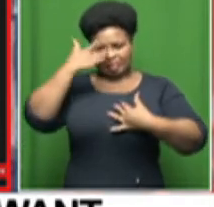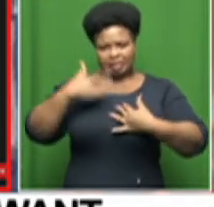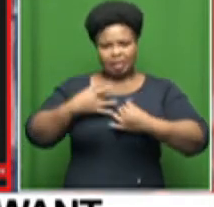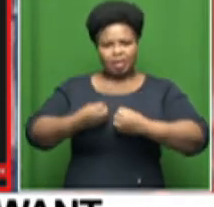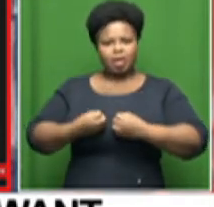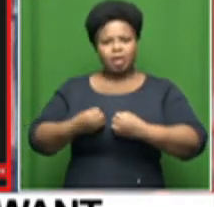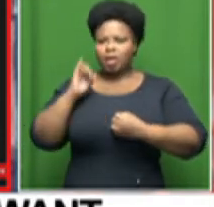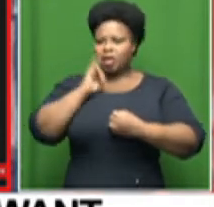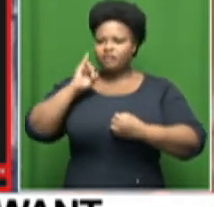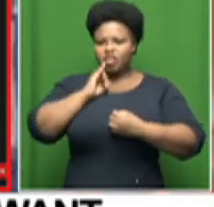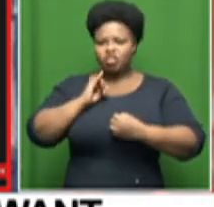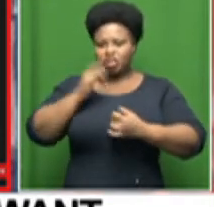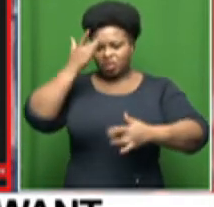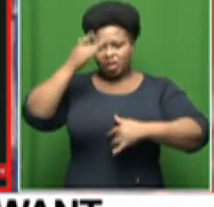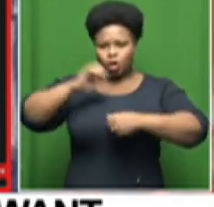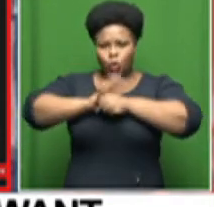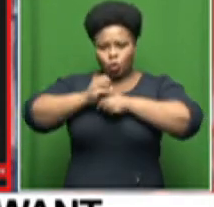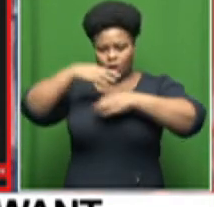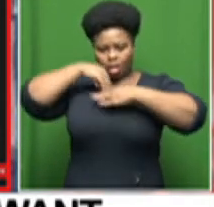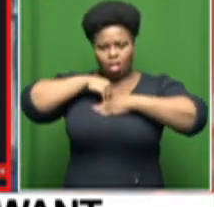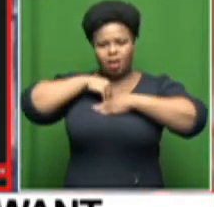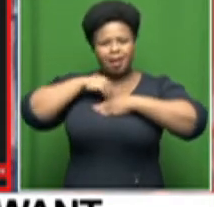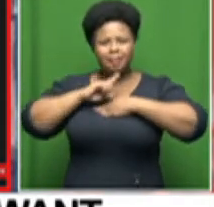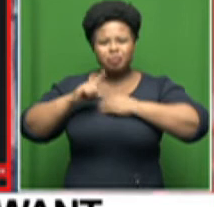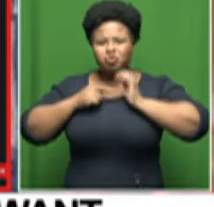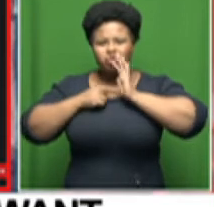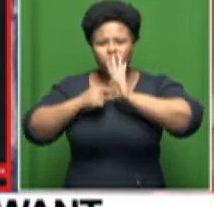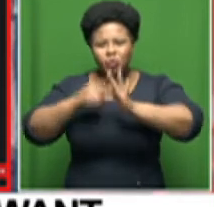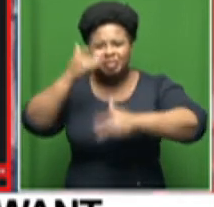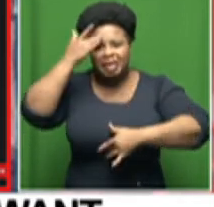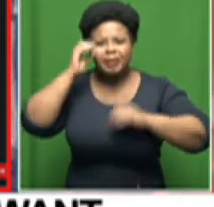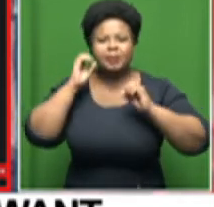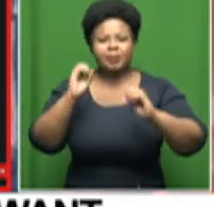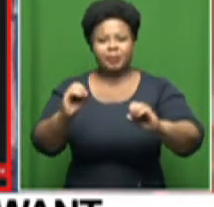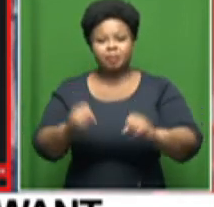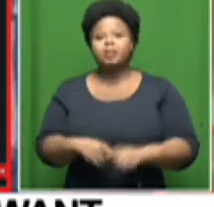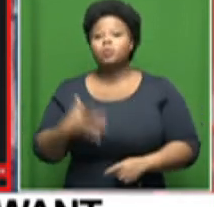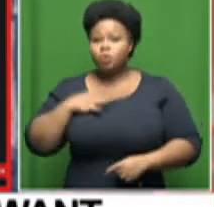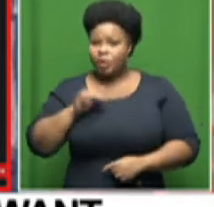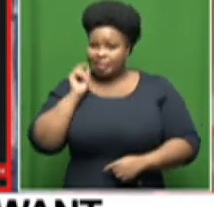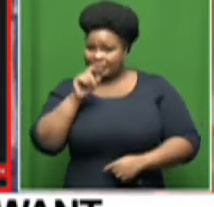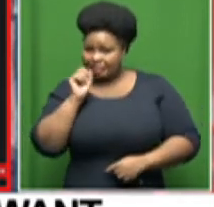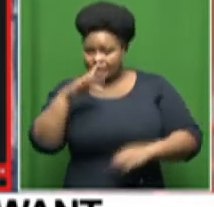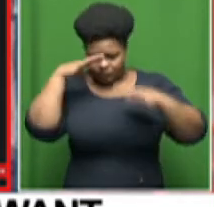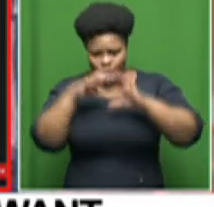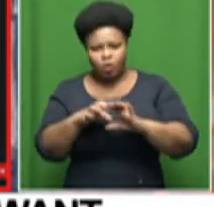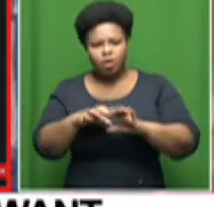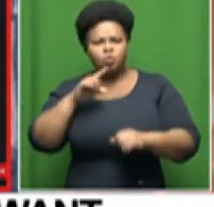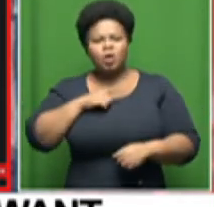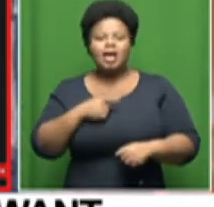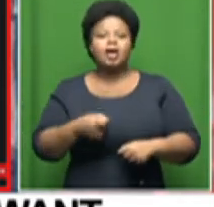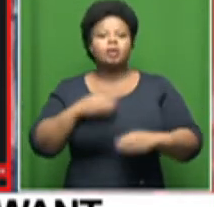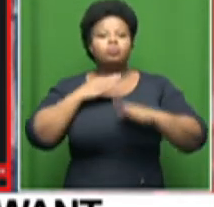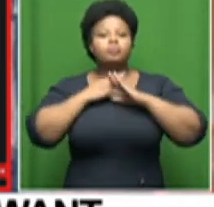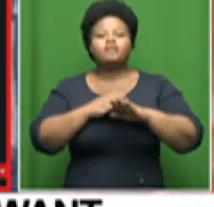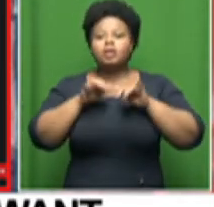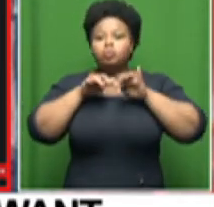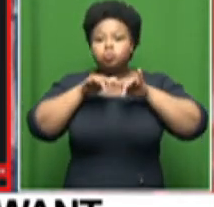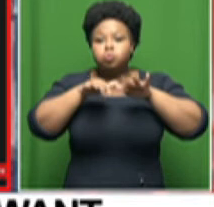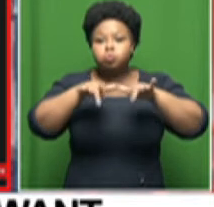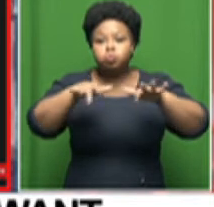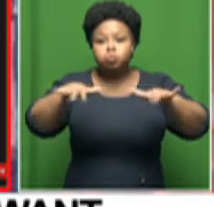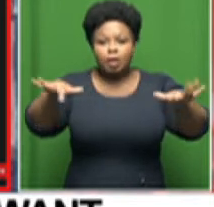have any clinical disease. And that obviously has a bearing in the onward transmission, the ongoing transmission of the virus in the